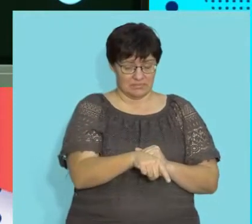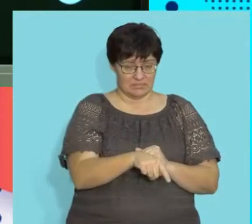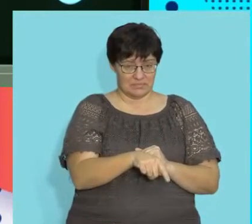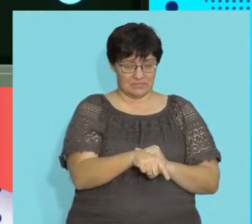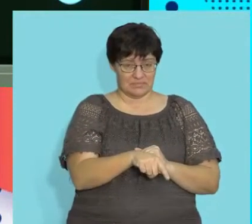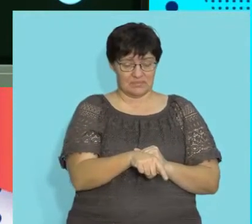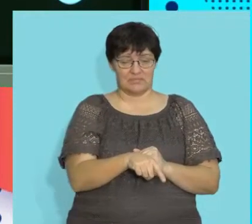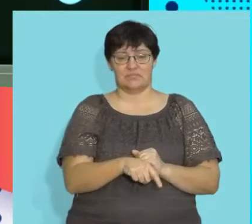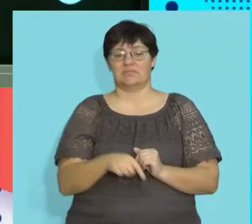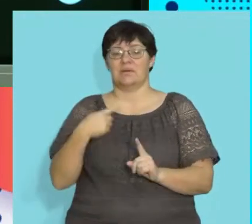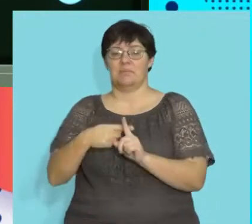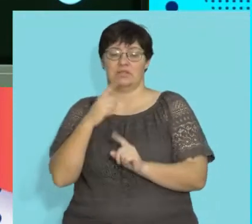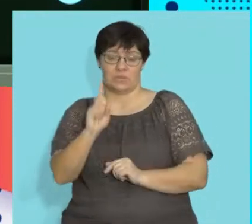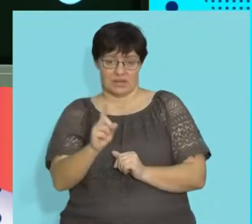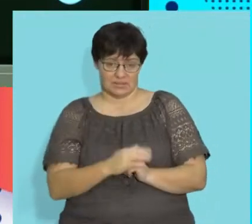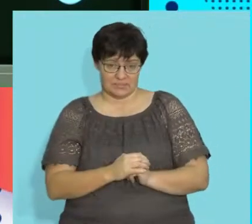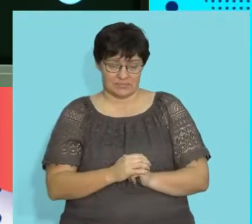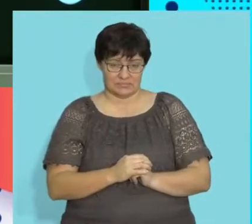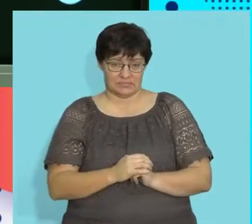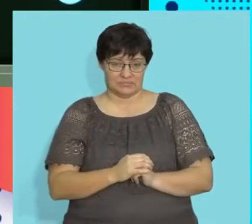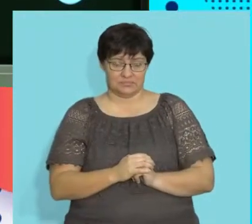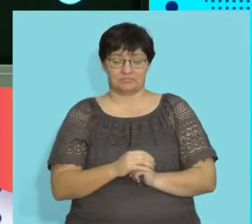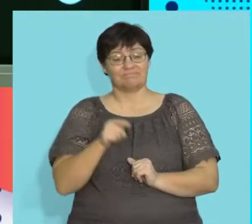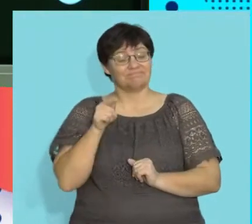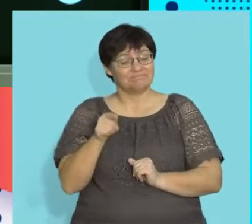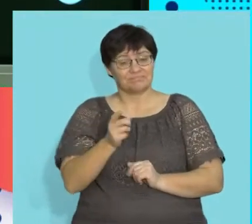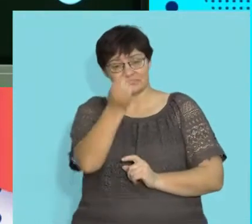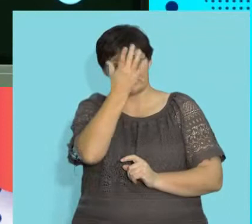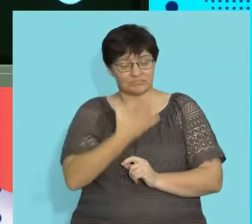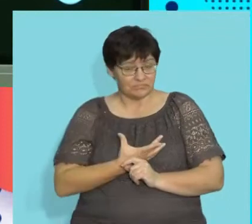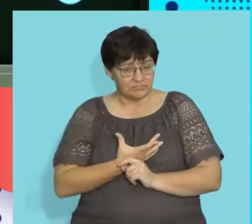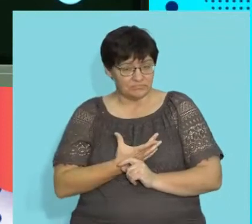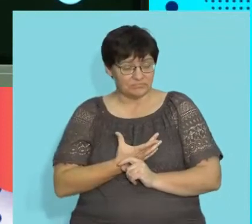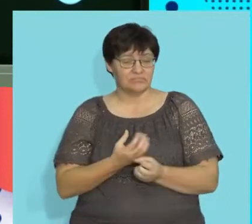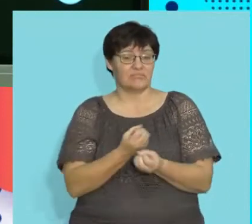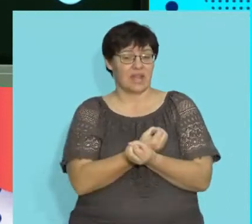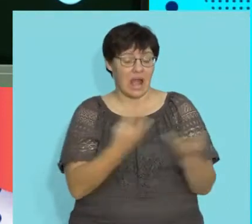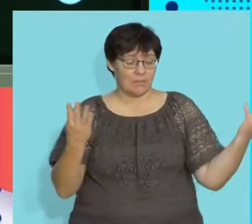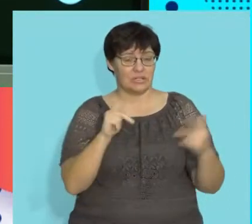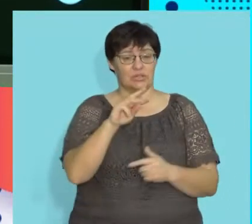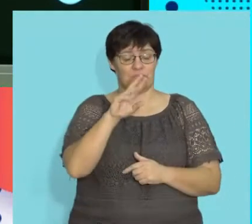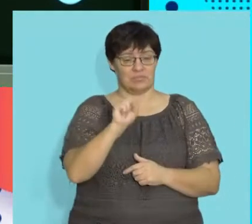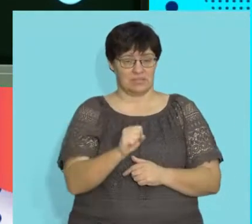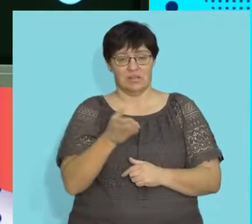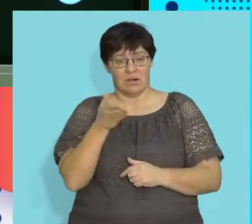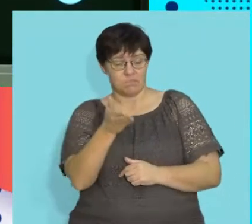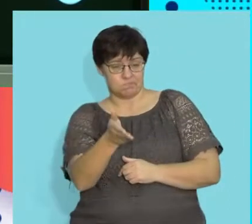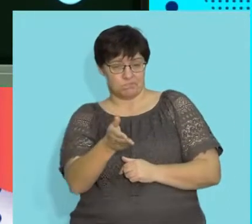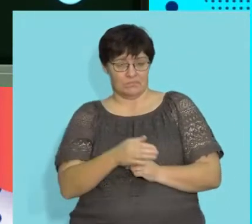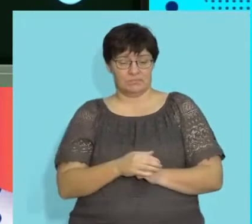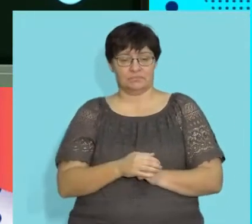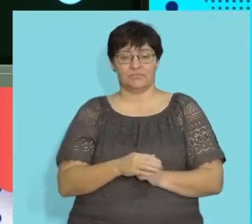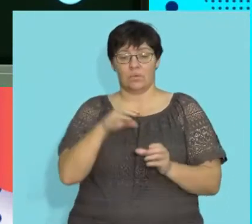bottom number under the sigma sign, plus 1. This is going to tell me how many terms are